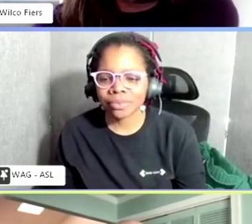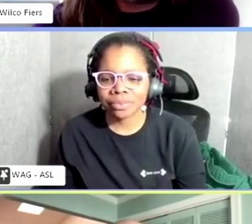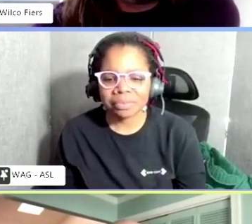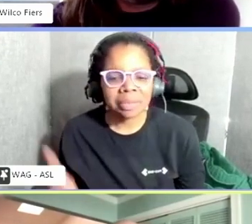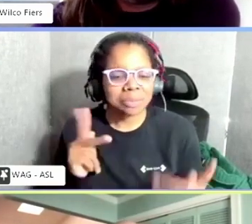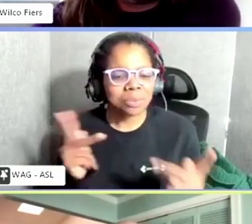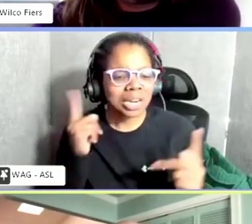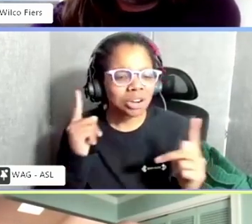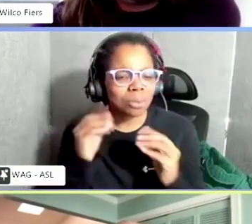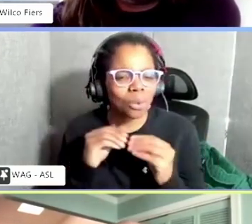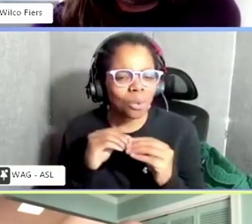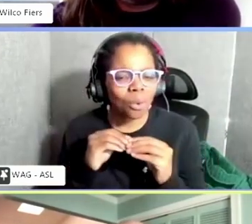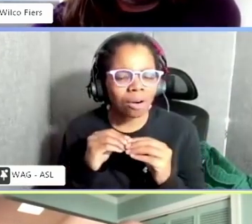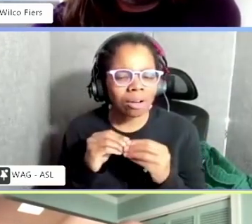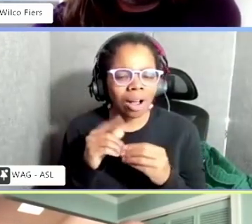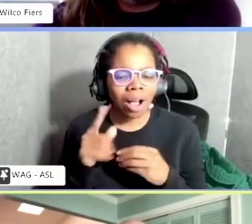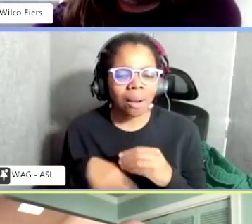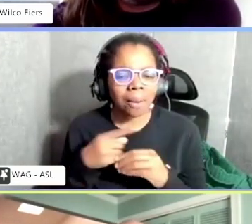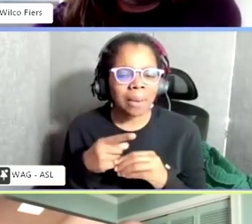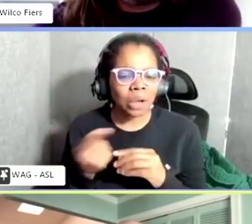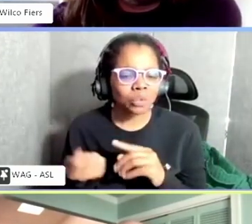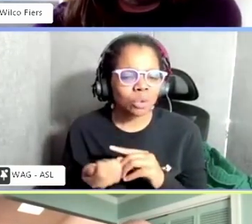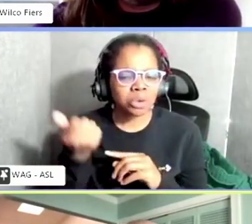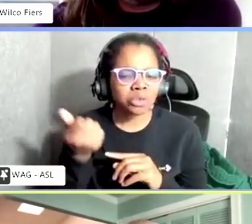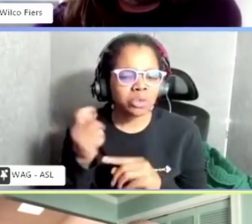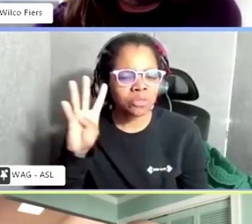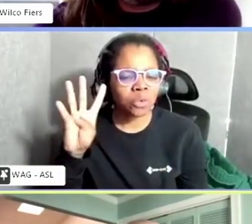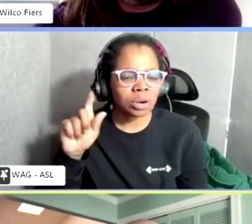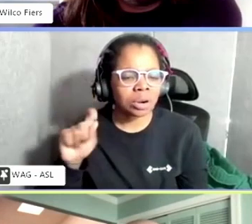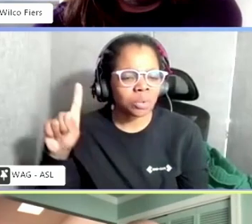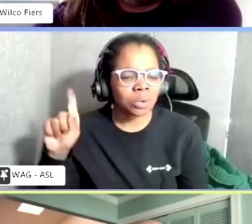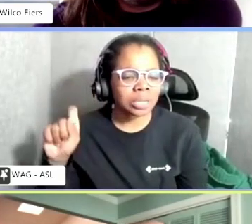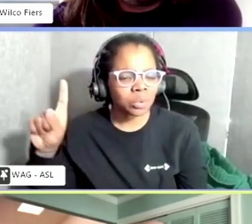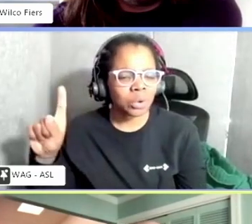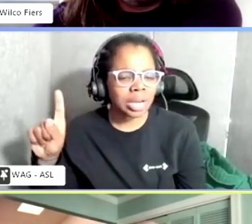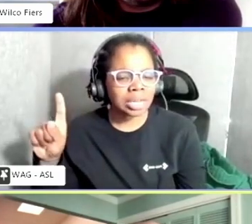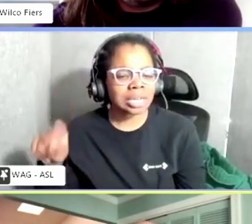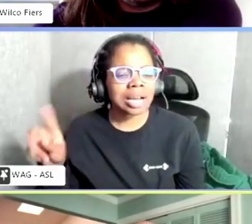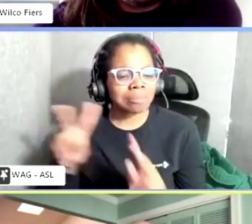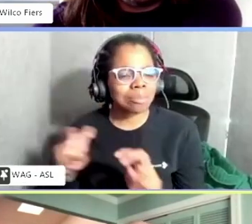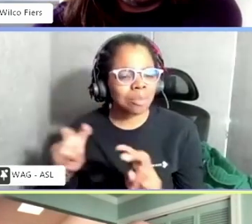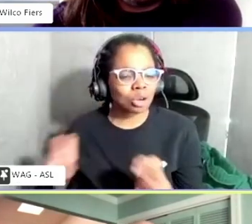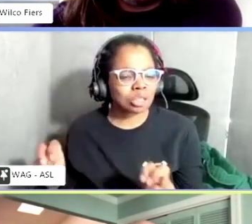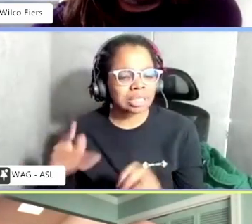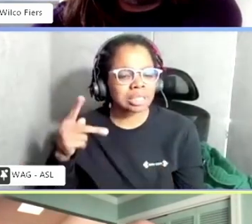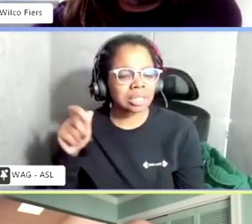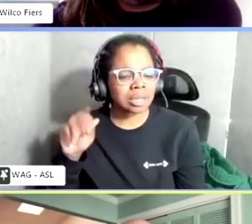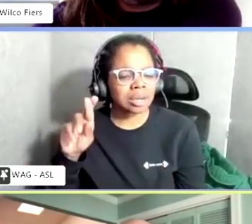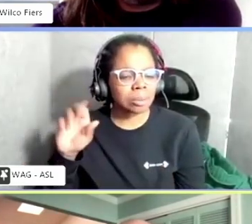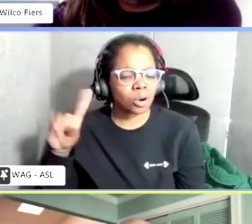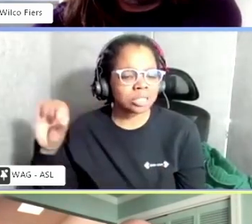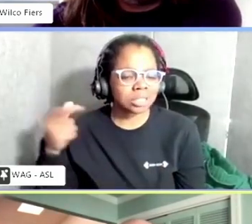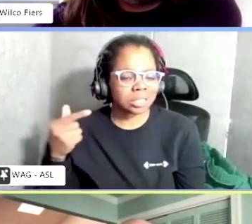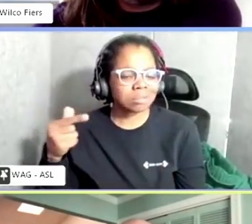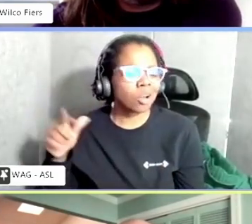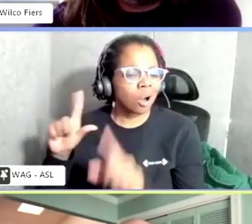want to hear a little bit more about this removal of 4.1.1 parsing or the deprecation.